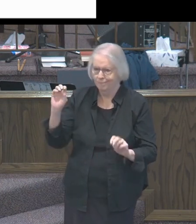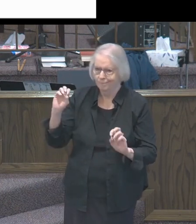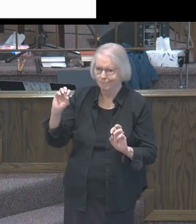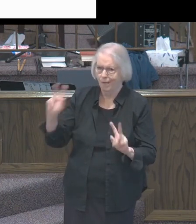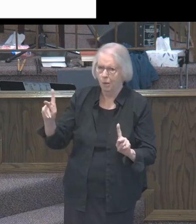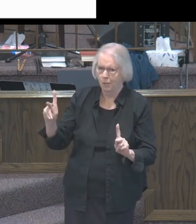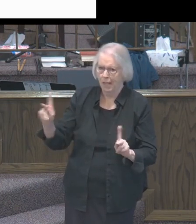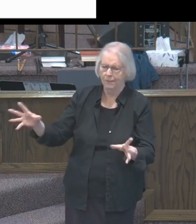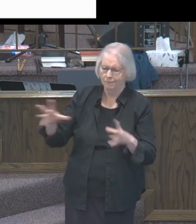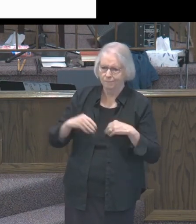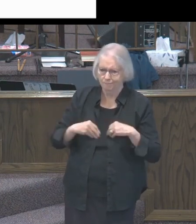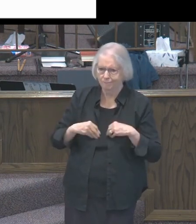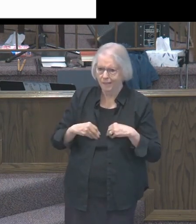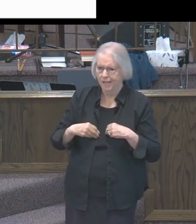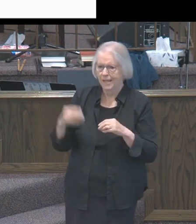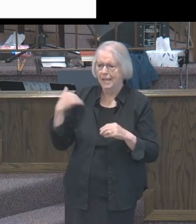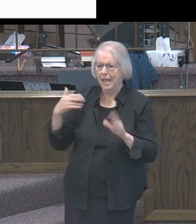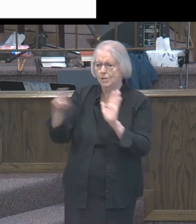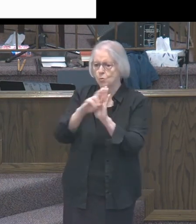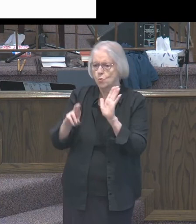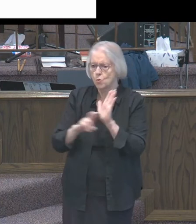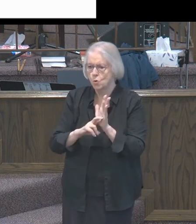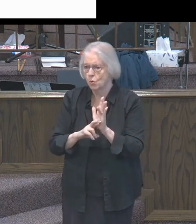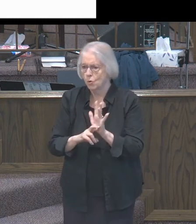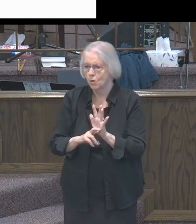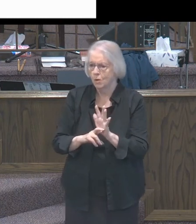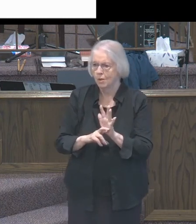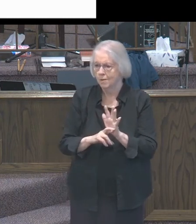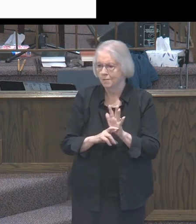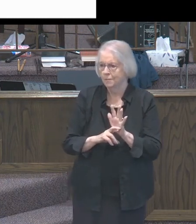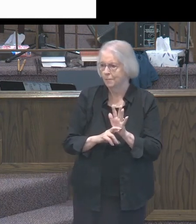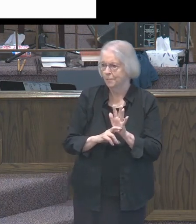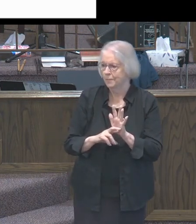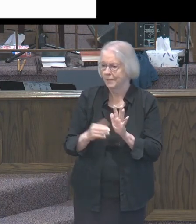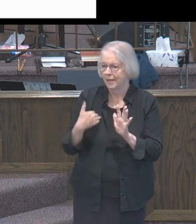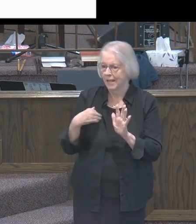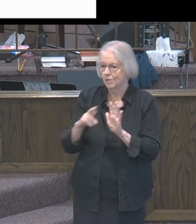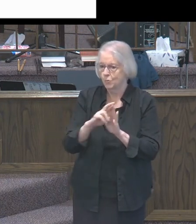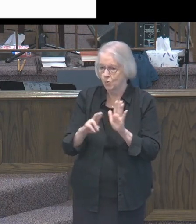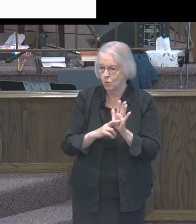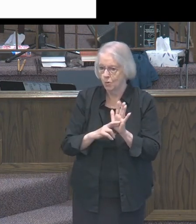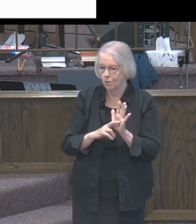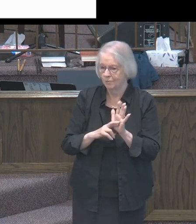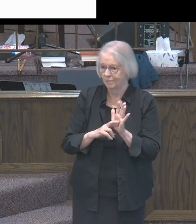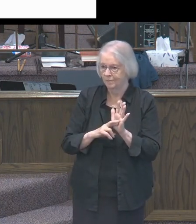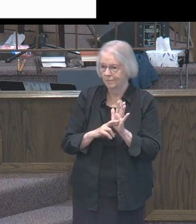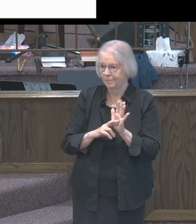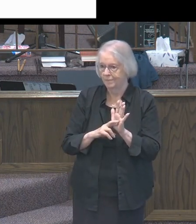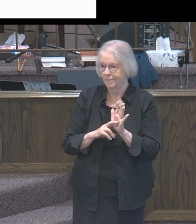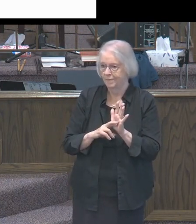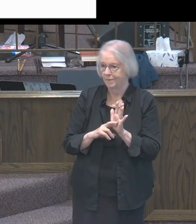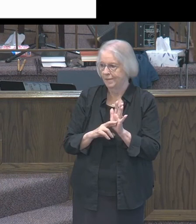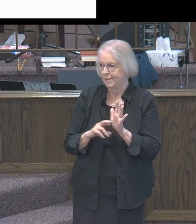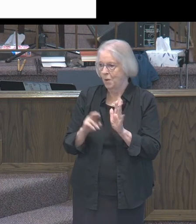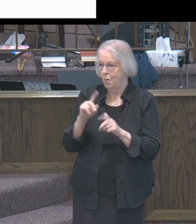My standing rule with my wife and my daughter is, you want to back that up and say it again with a different tone